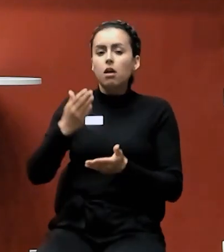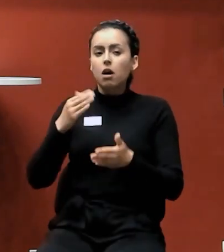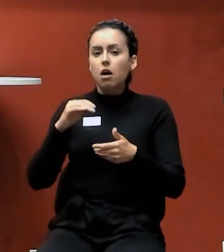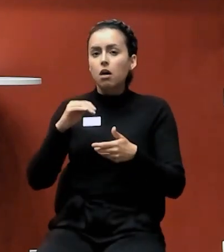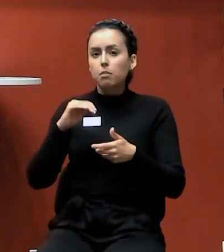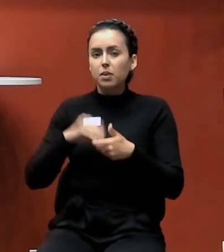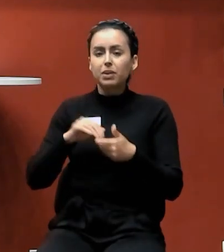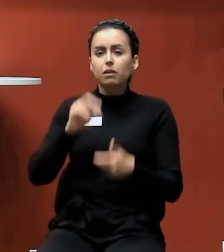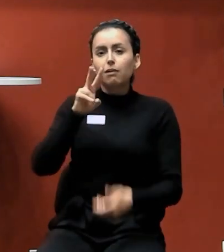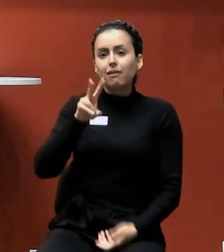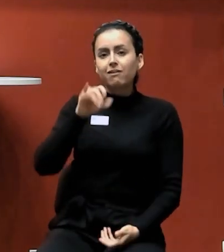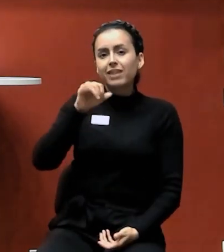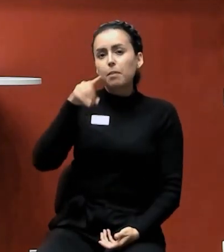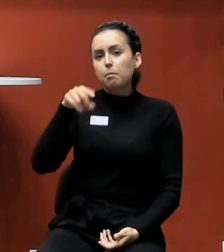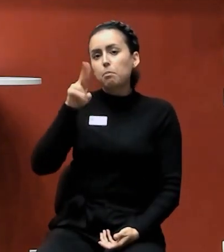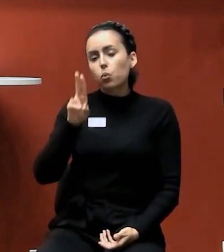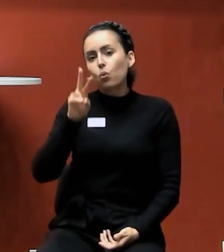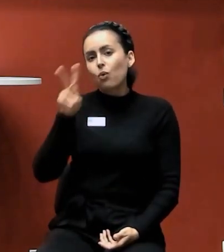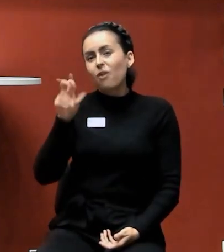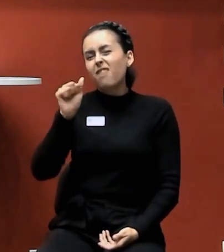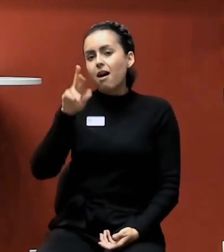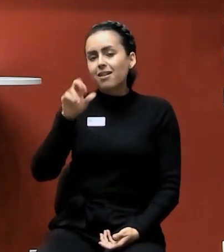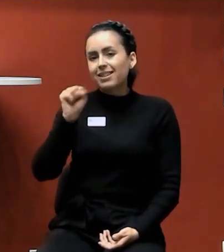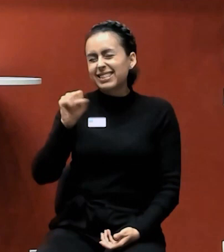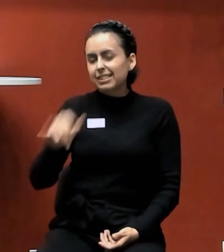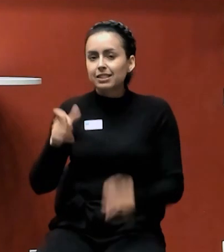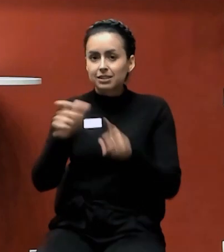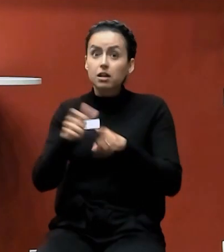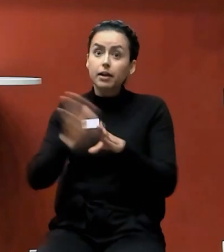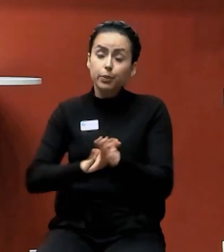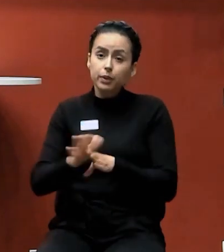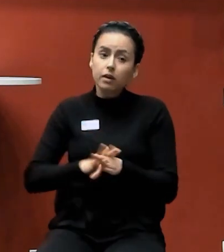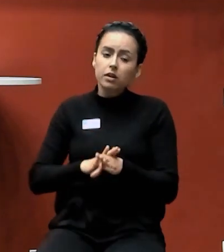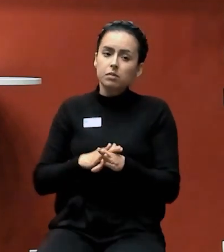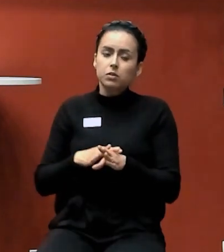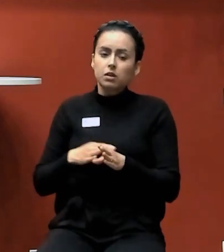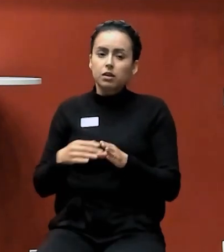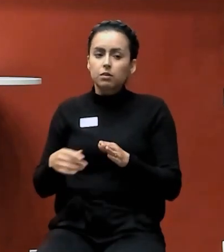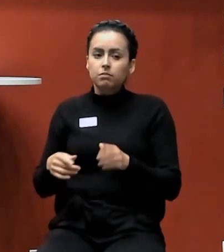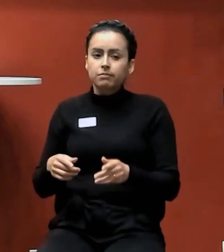work, if you want it, these are the things I want. But using